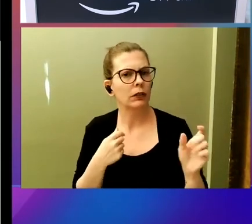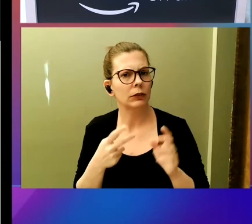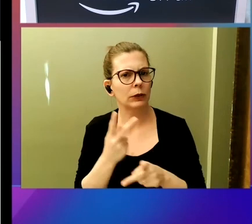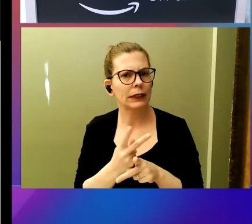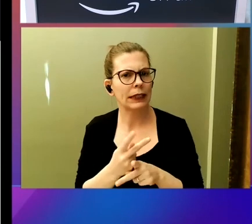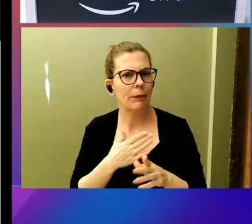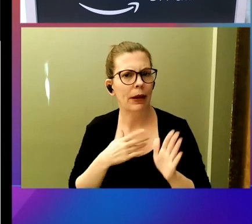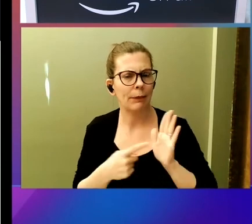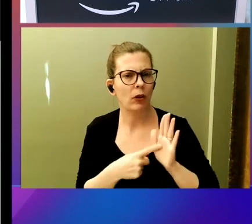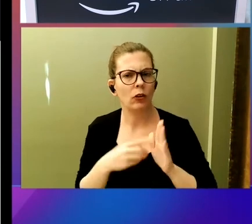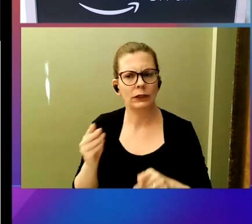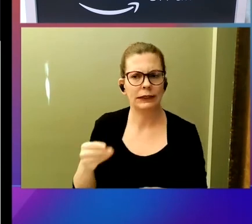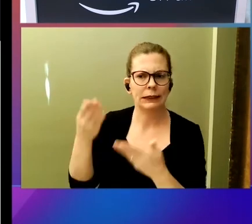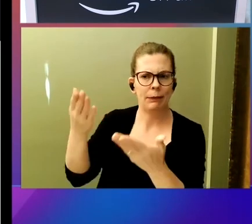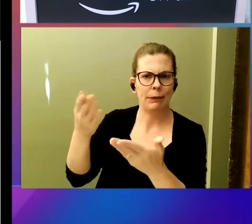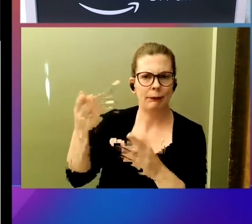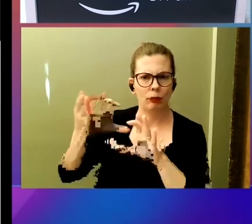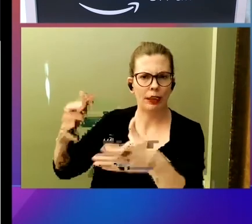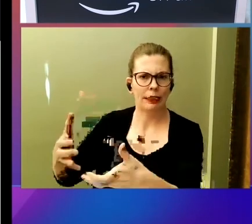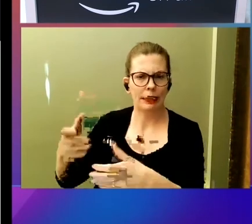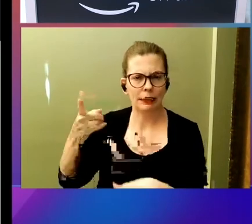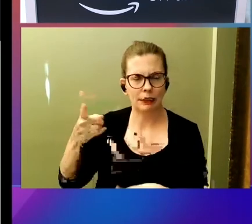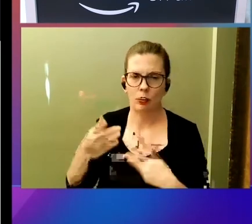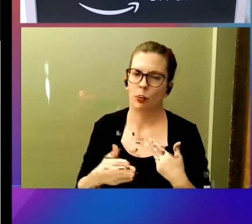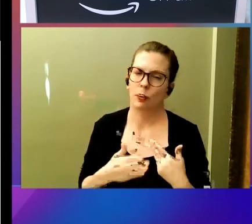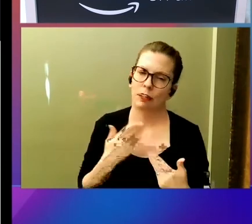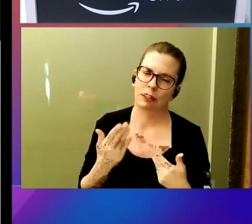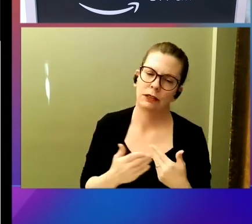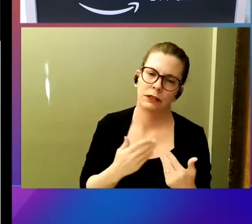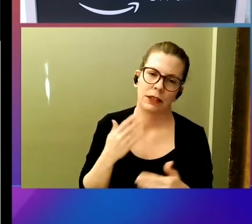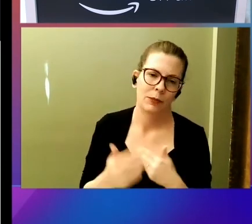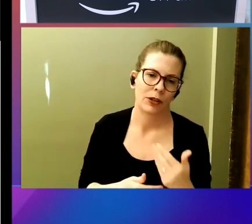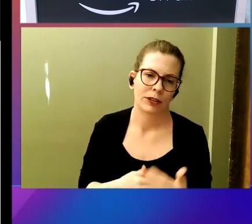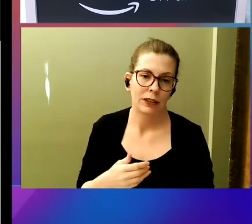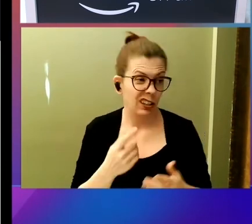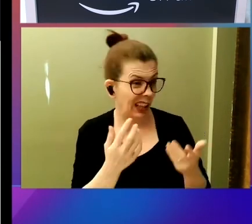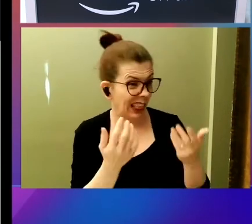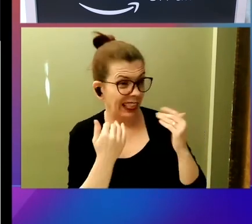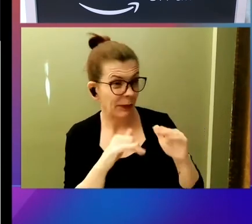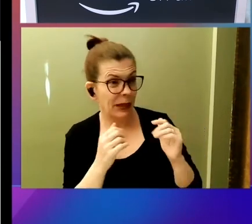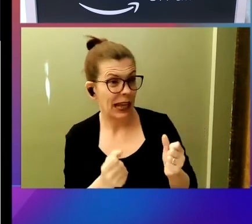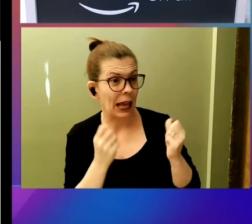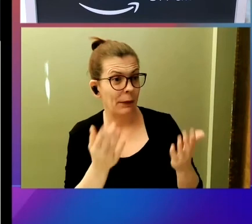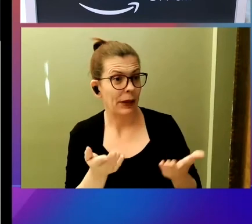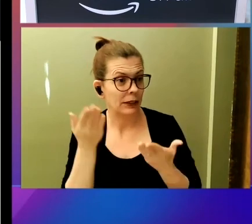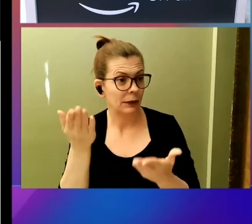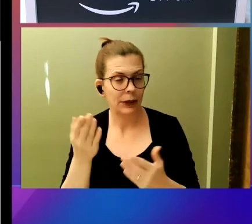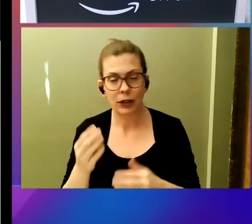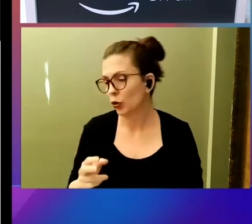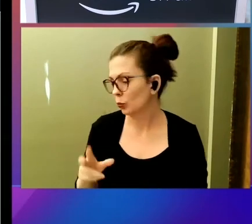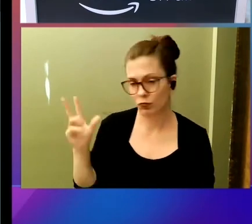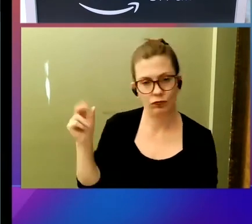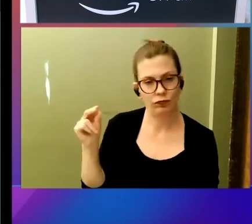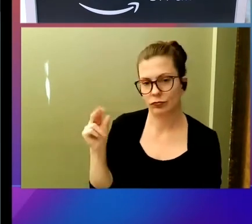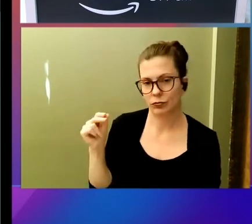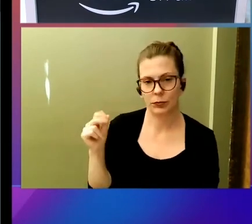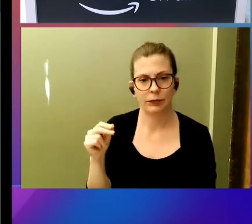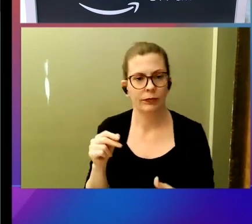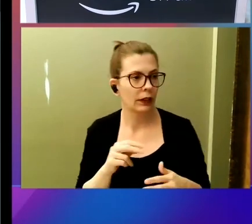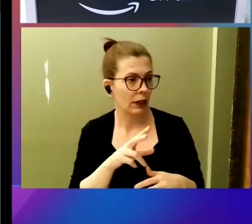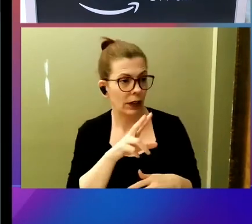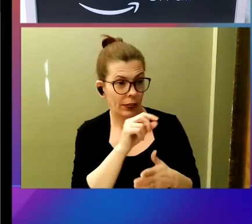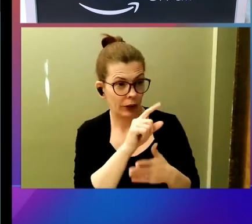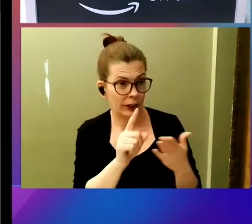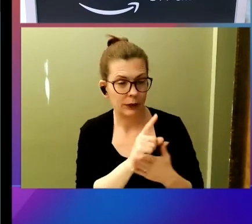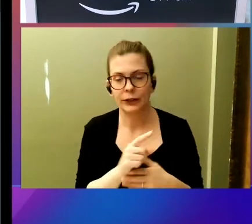league. So really easy process. Is there a limit of models that I can submit? No, just the hours. Just exactly. 30 hours.